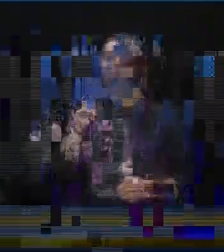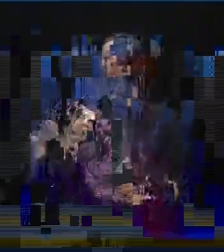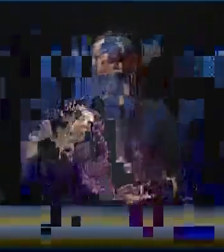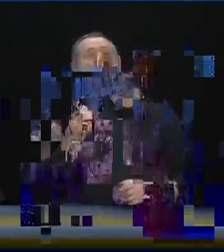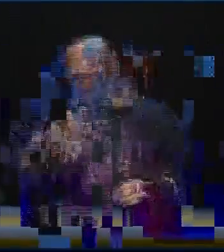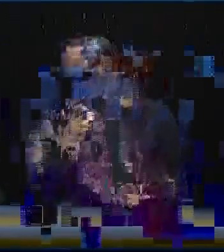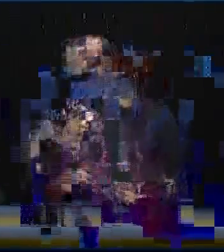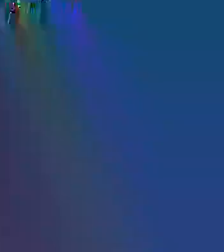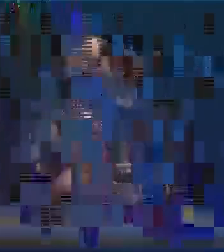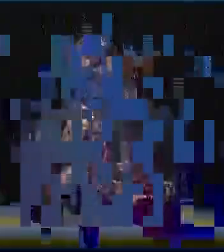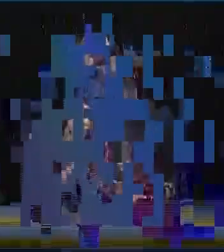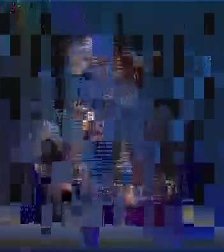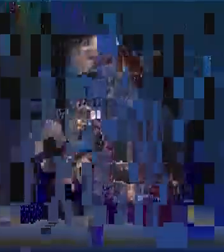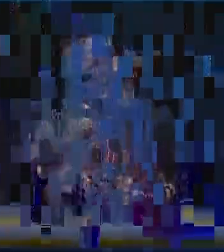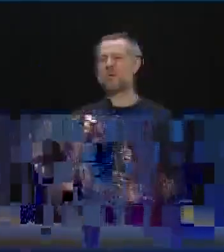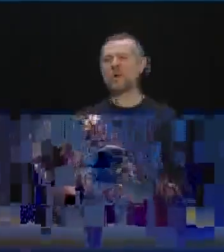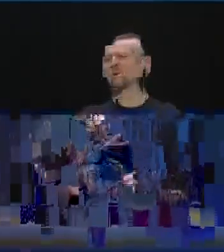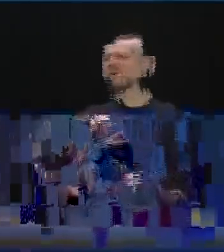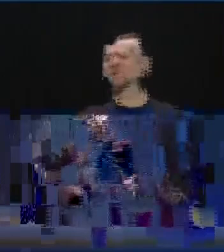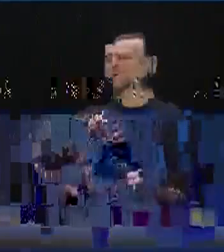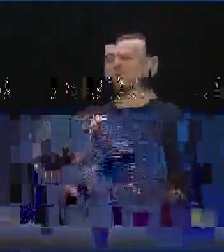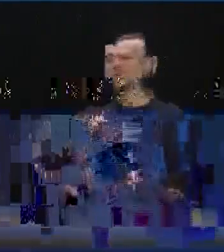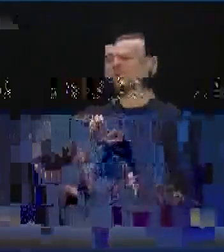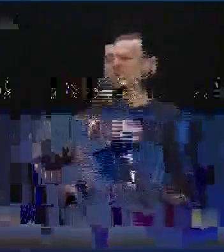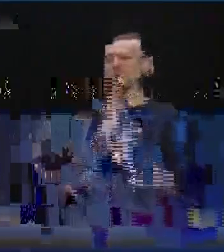West. It's particularly